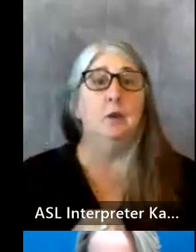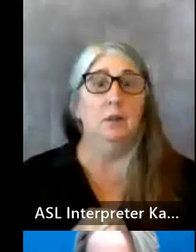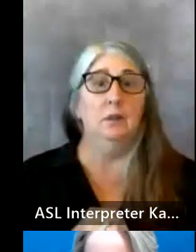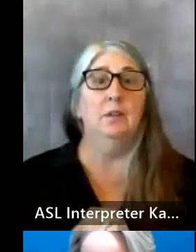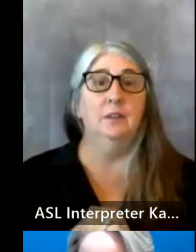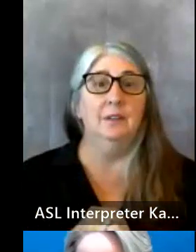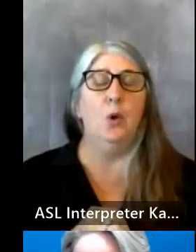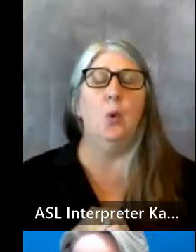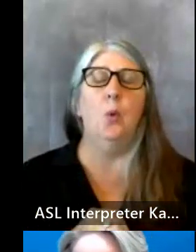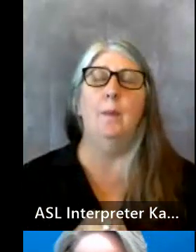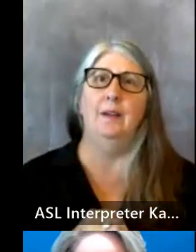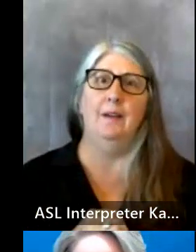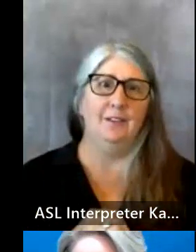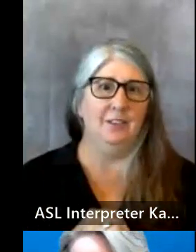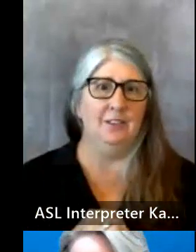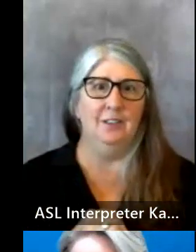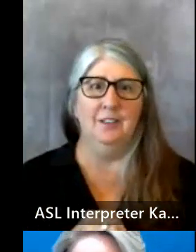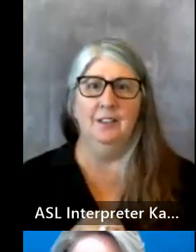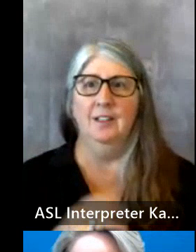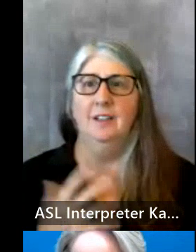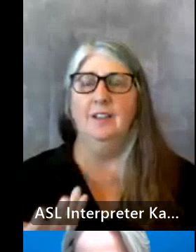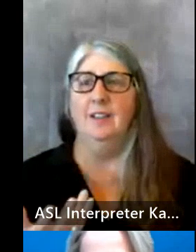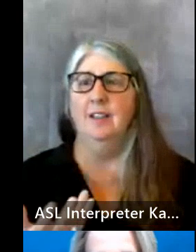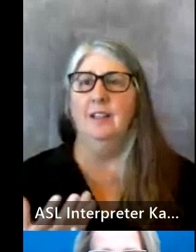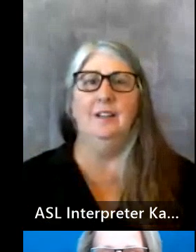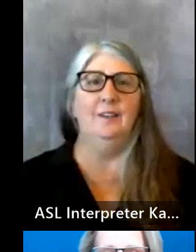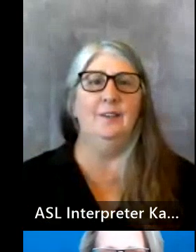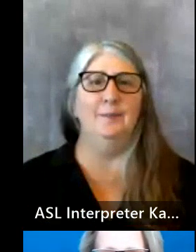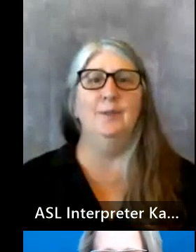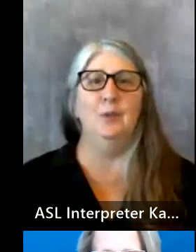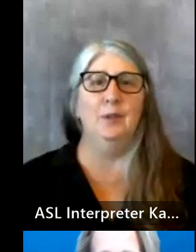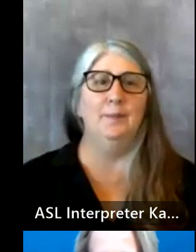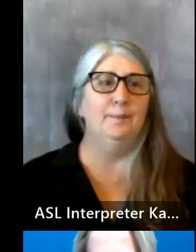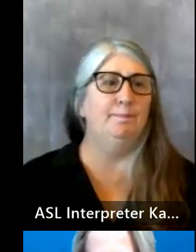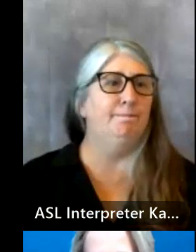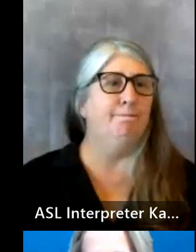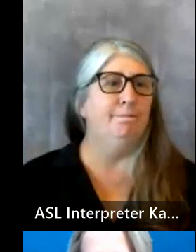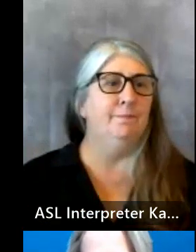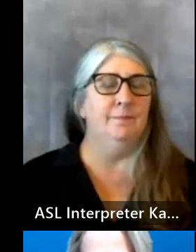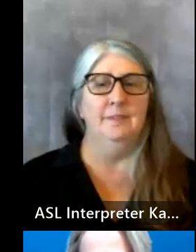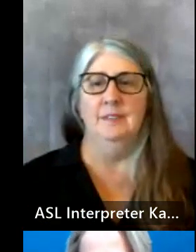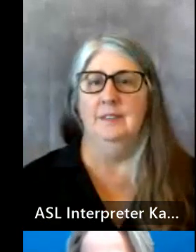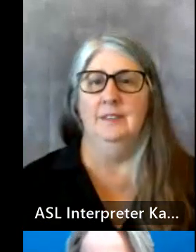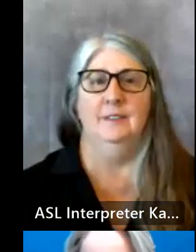that because Share lets you do that. So please be careful of that.